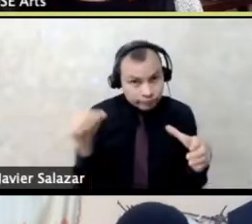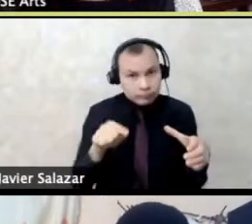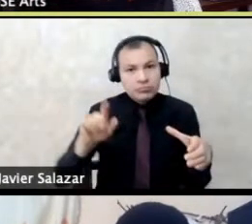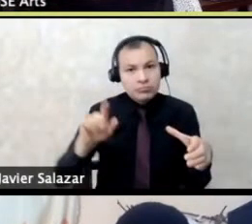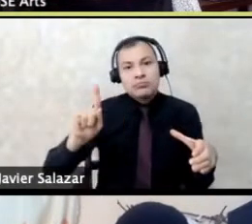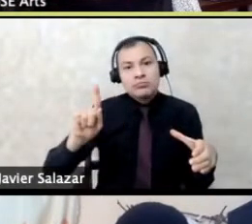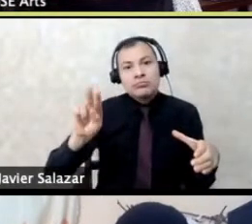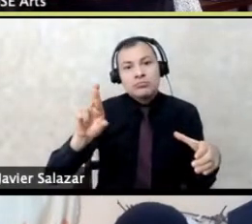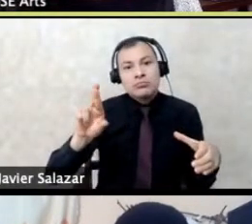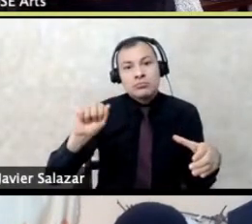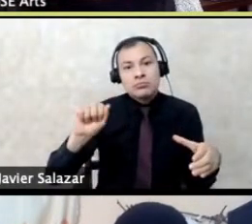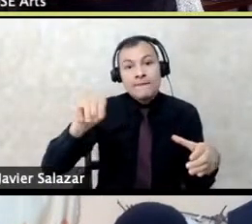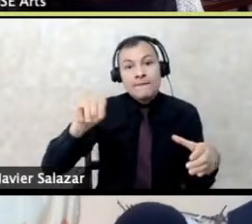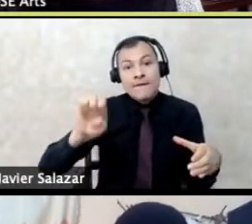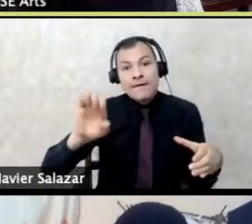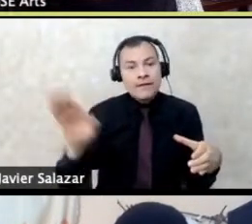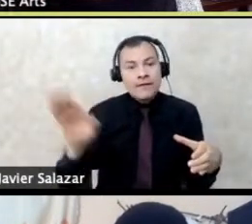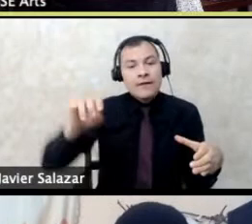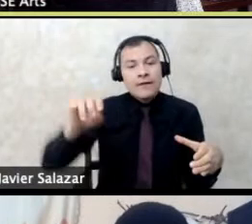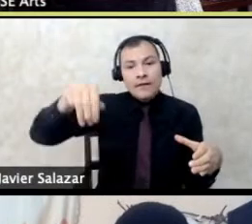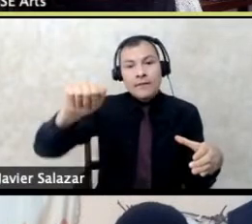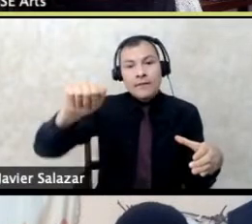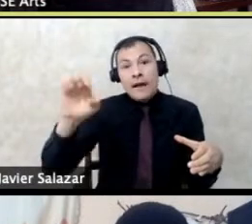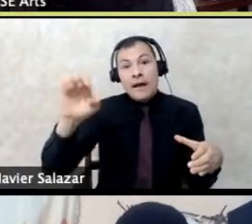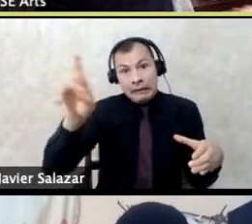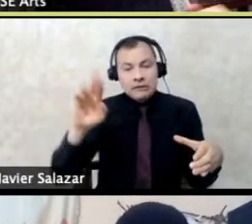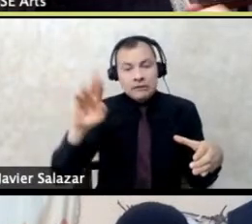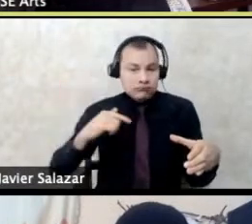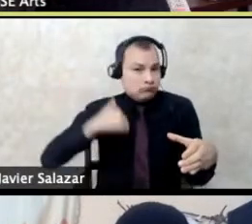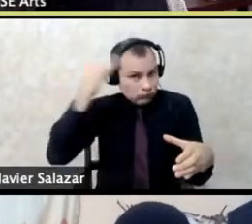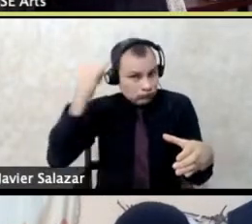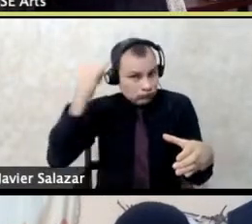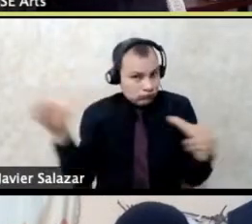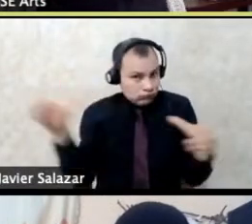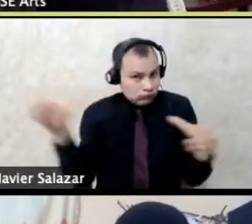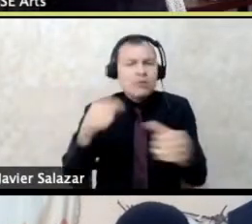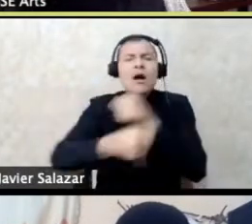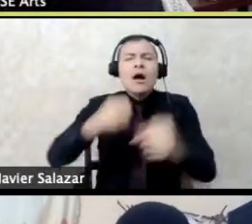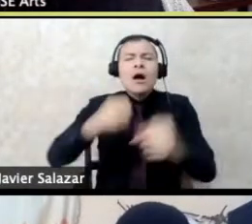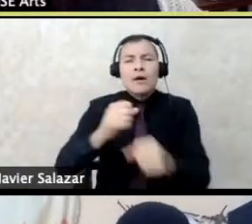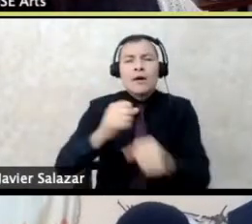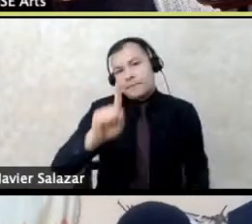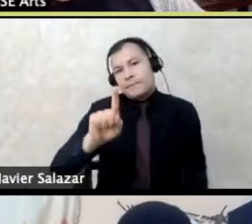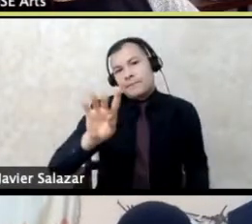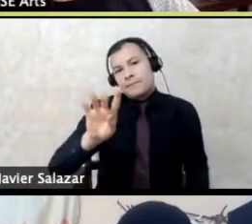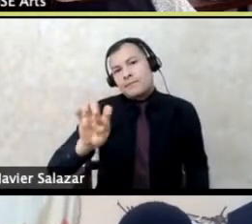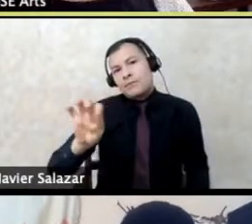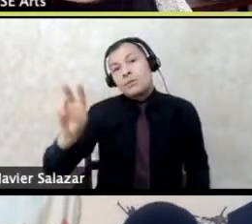1997, y nosotros somos una organización basada en membresía.